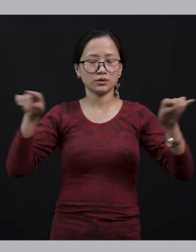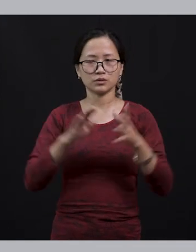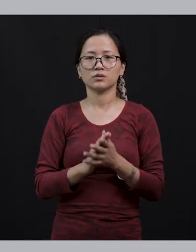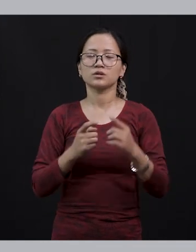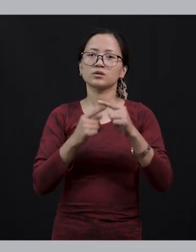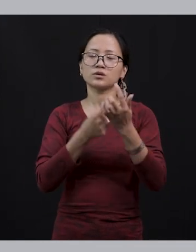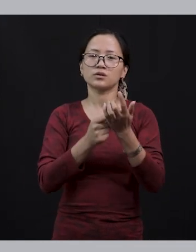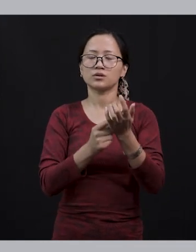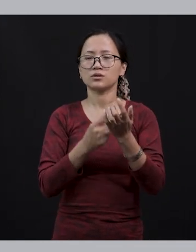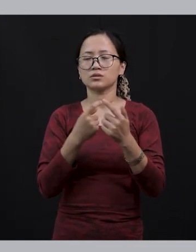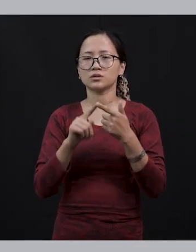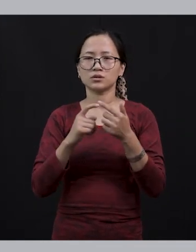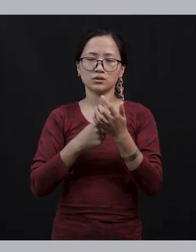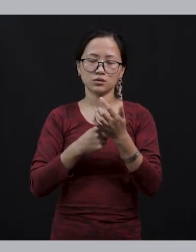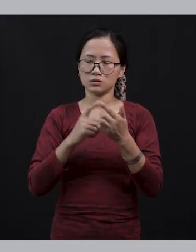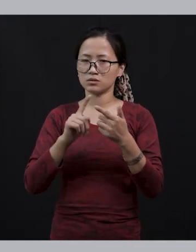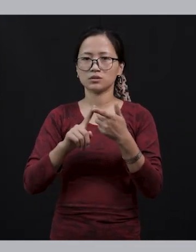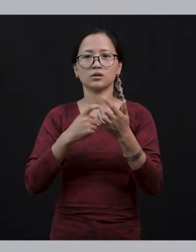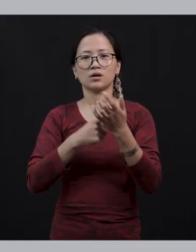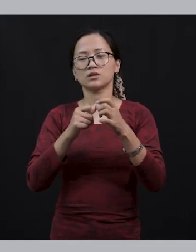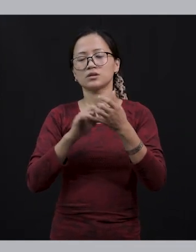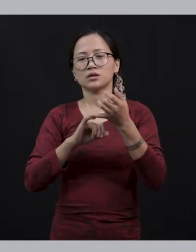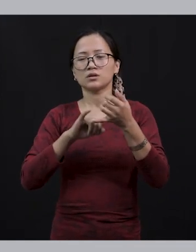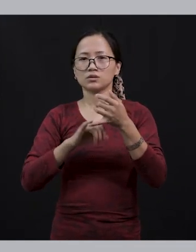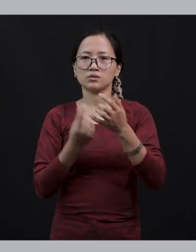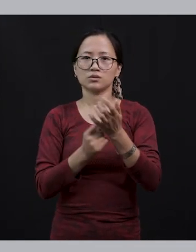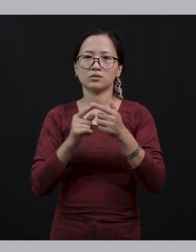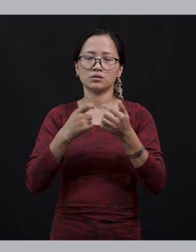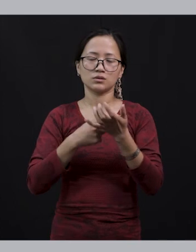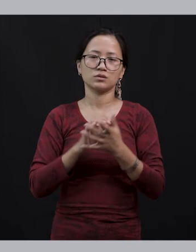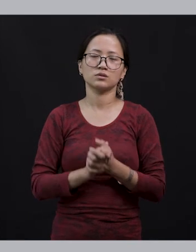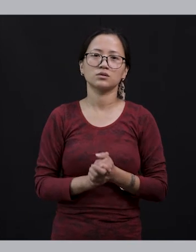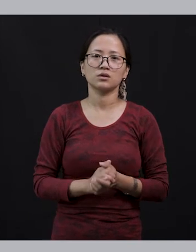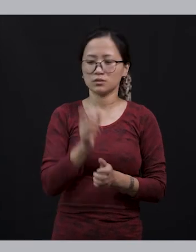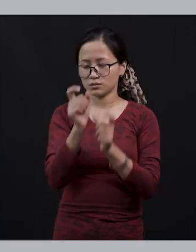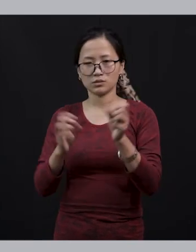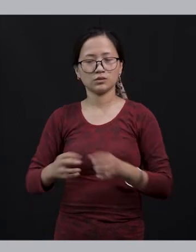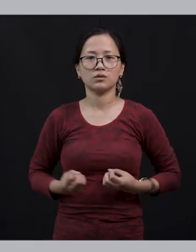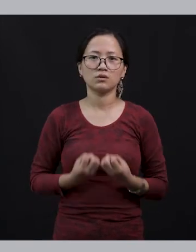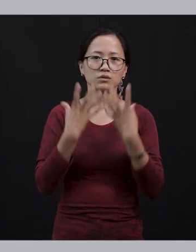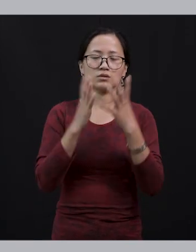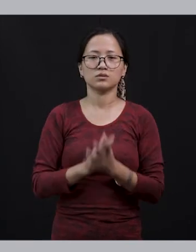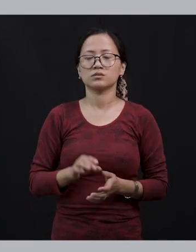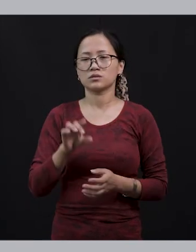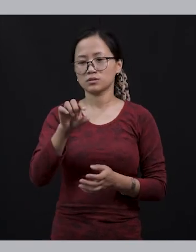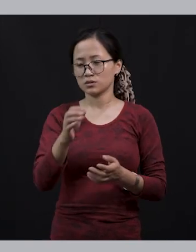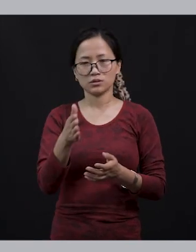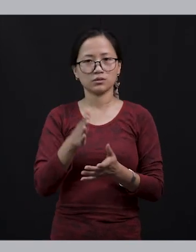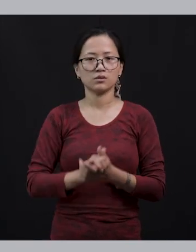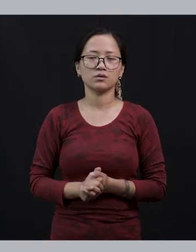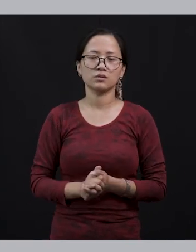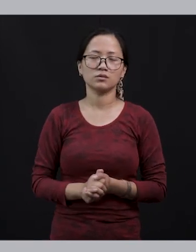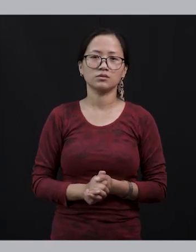away for their personal use. He also tried to control the market price so that the people were happy that they did not have